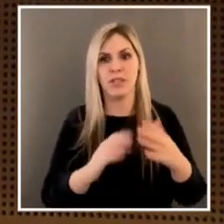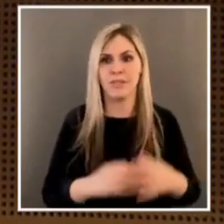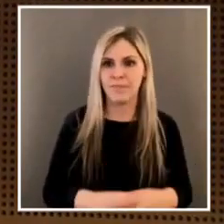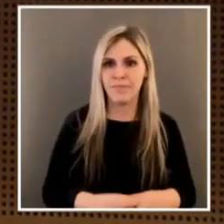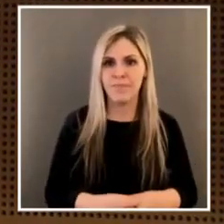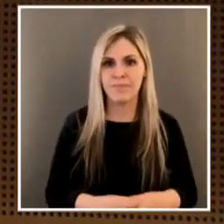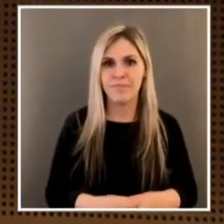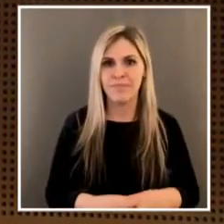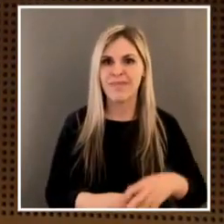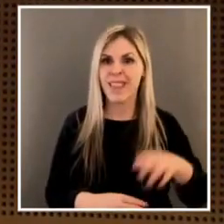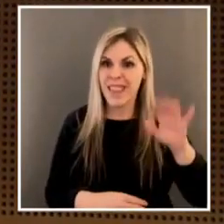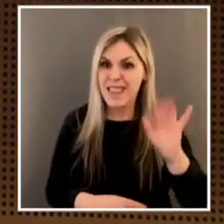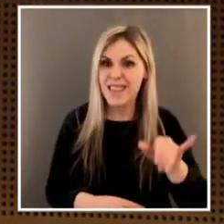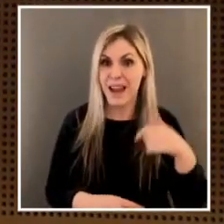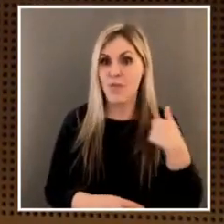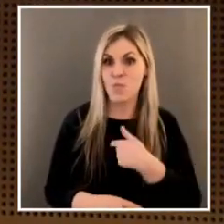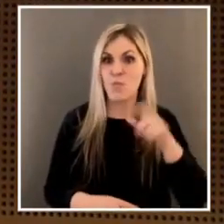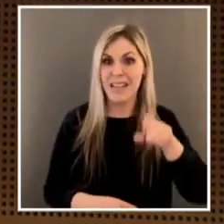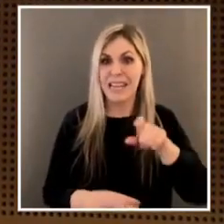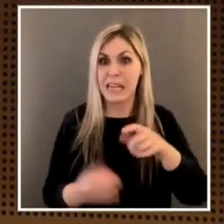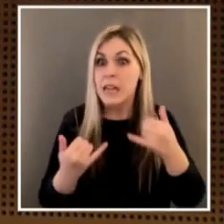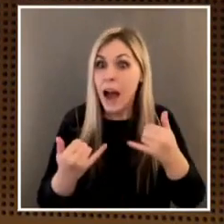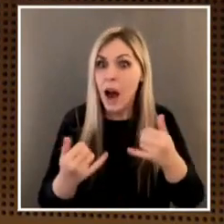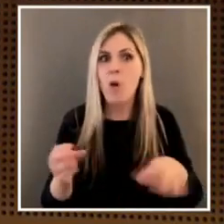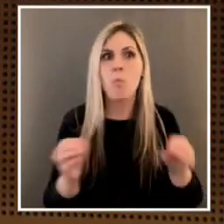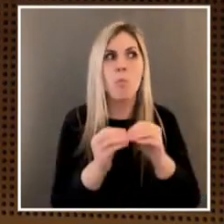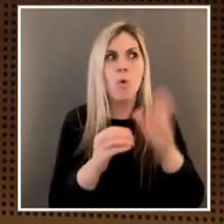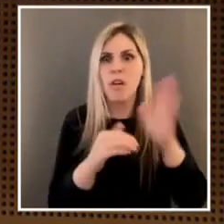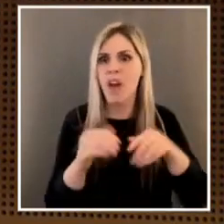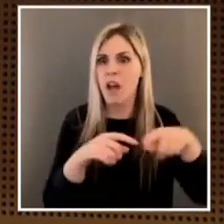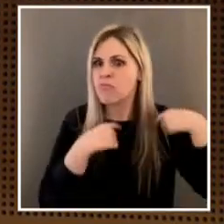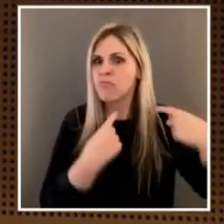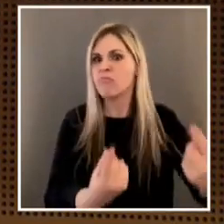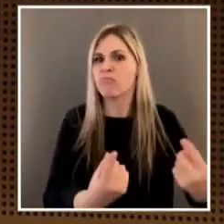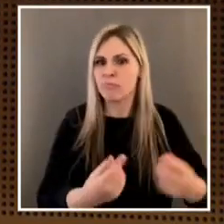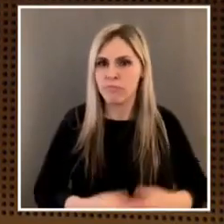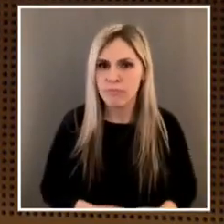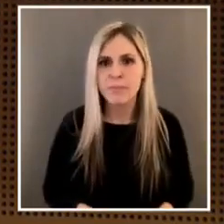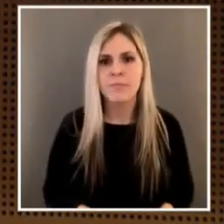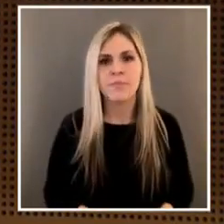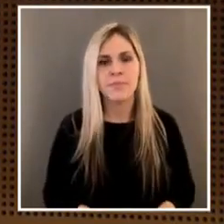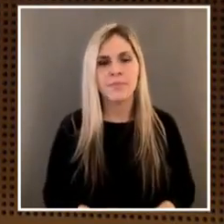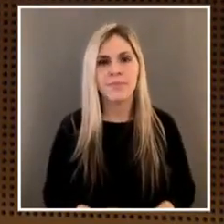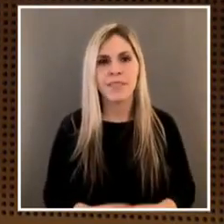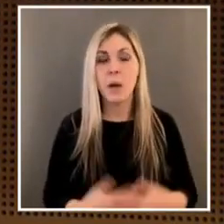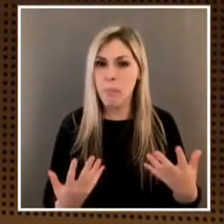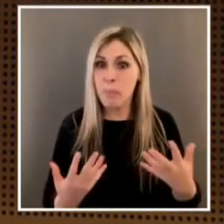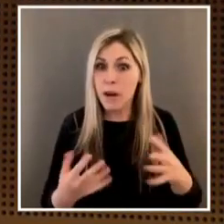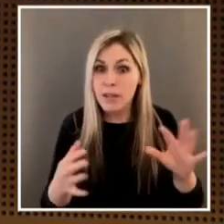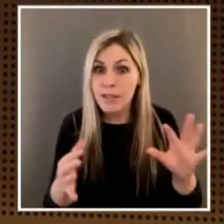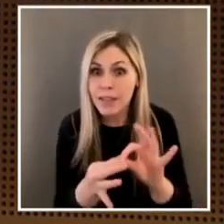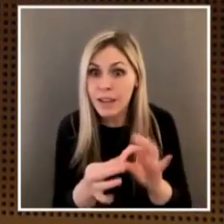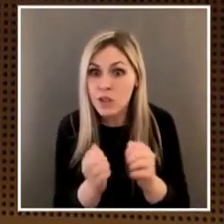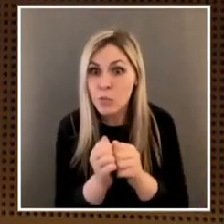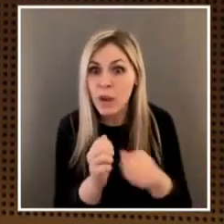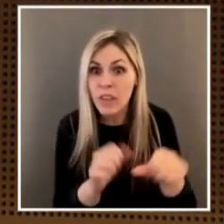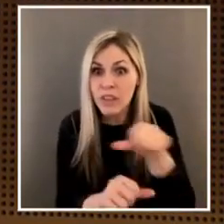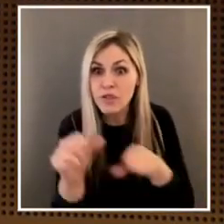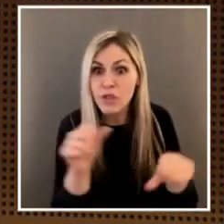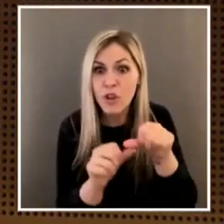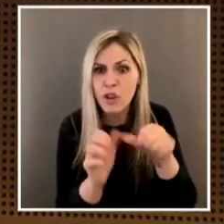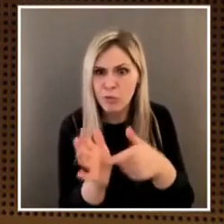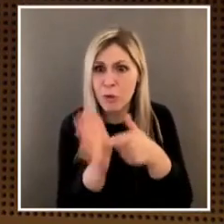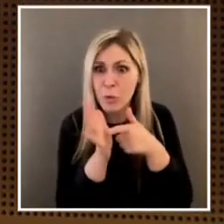something that we need now more than ever. But making connections with others requires